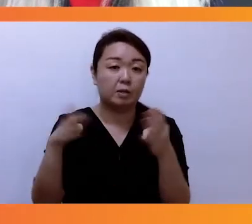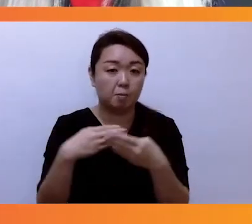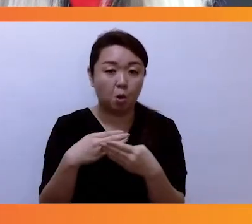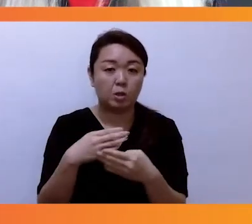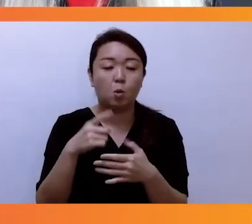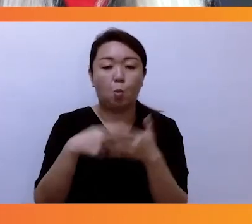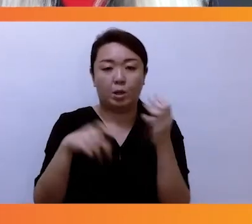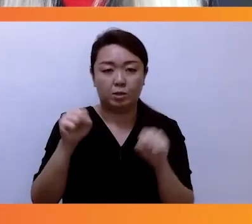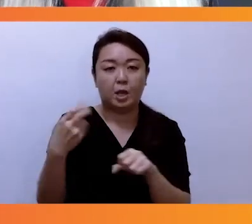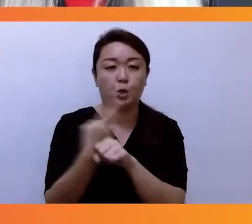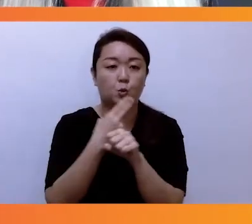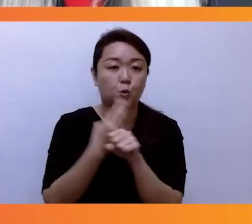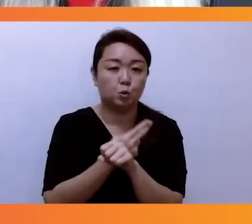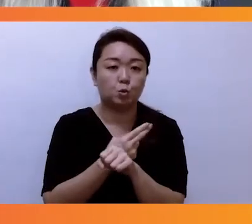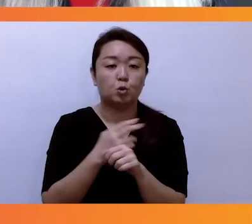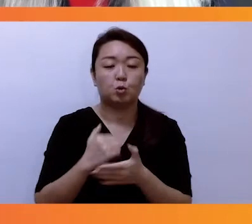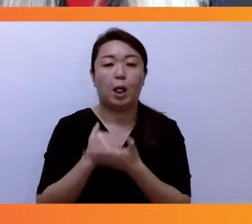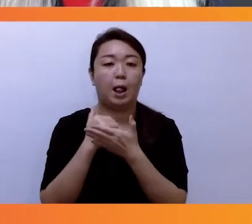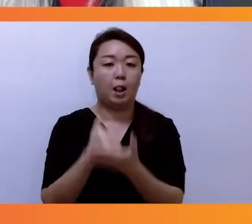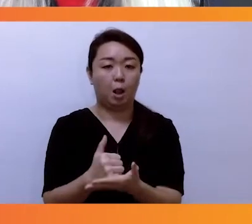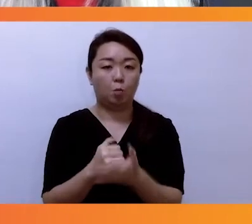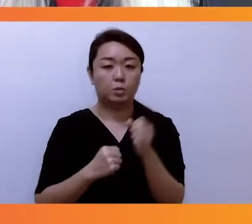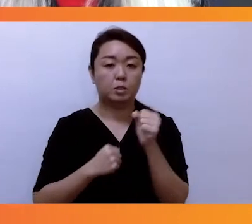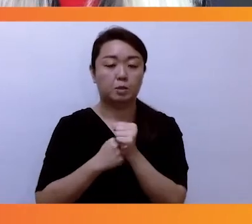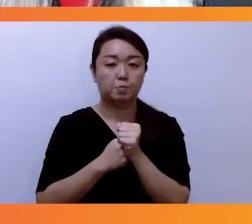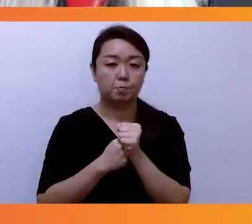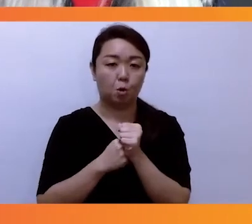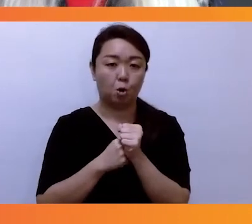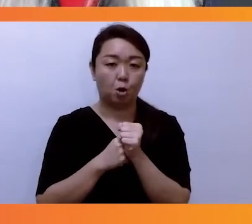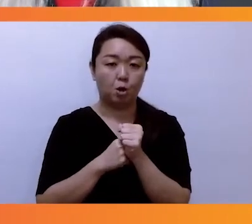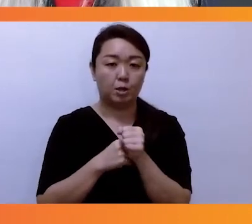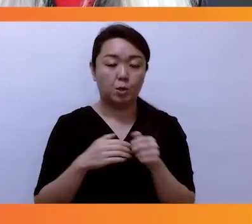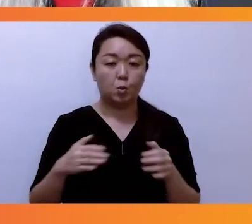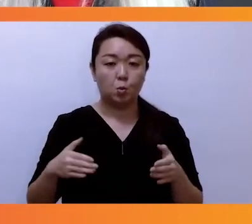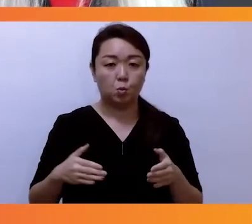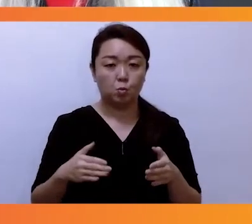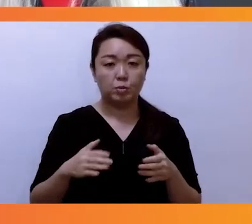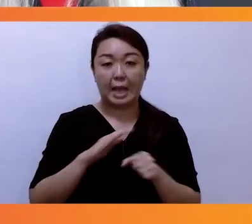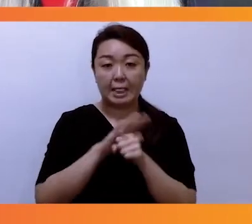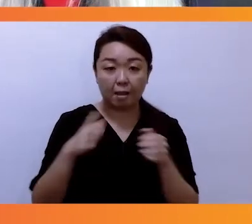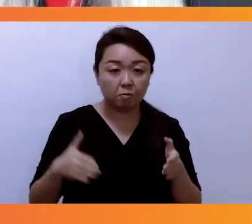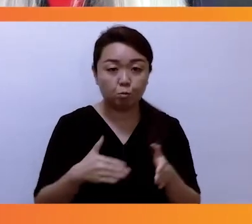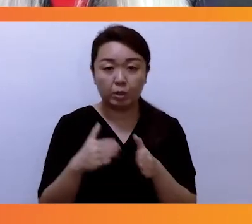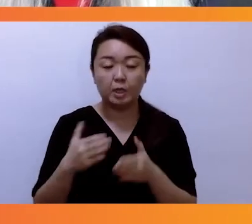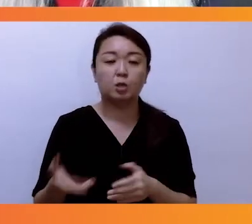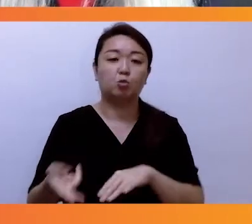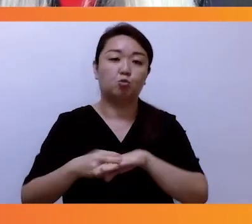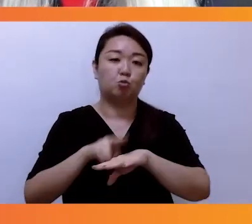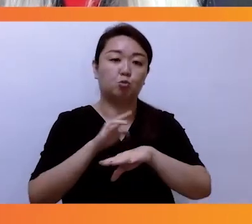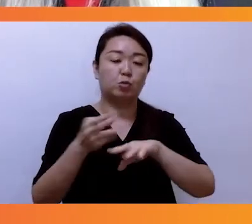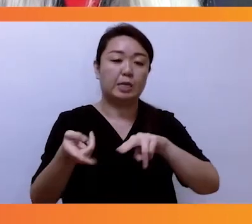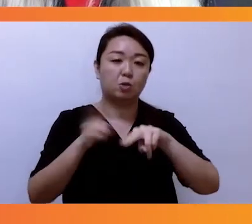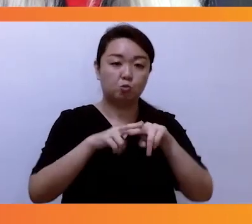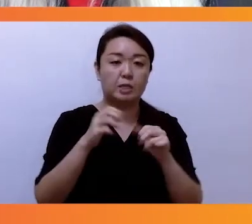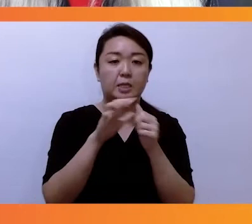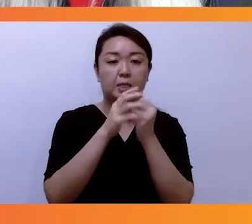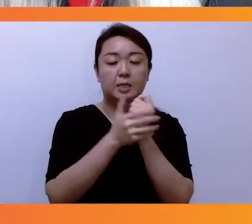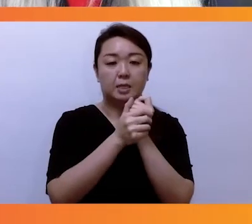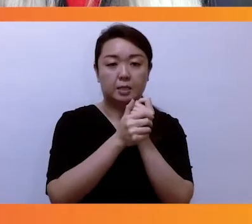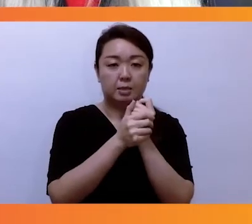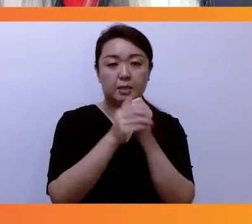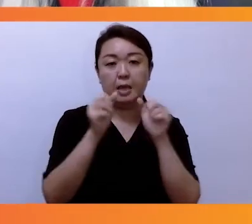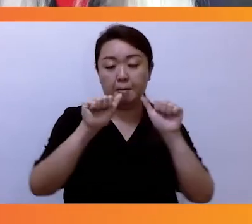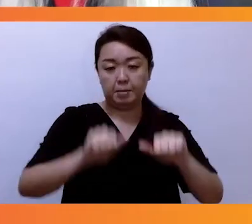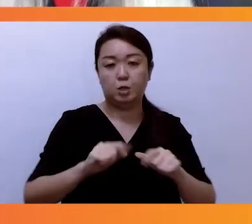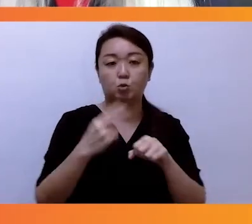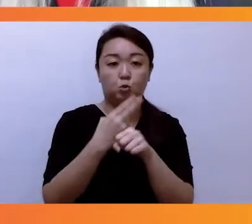of the box on what you can utilize to help support an athlete, to increase their ability to do more.